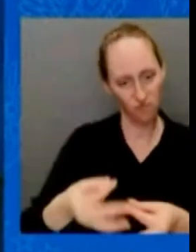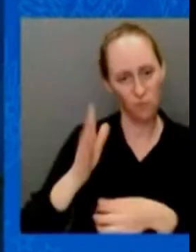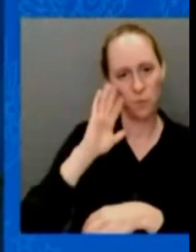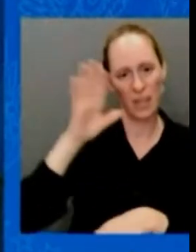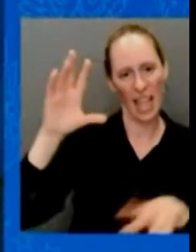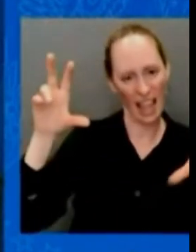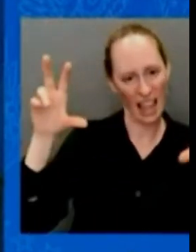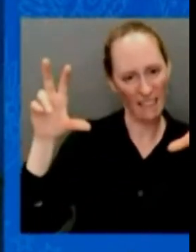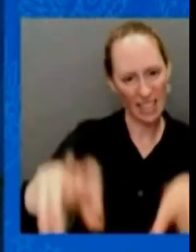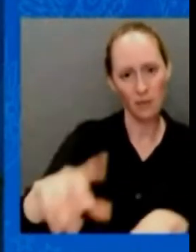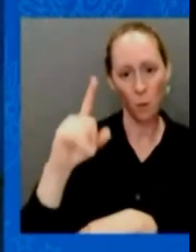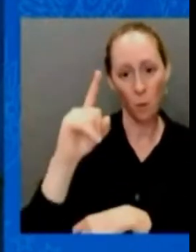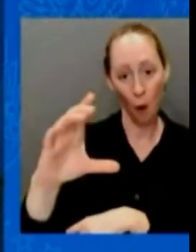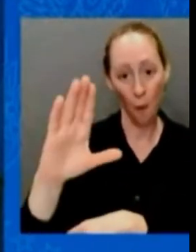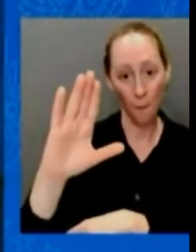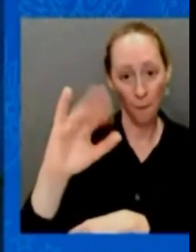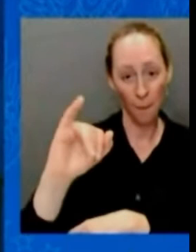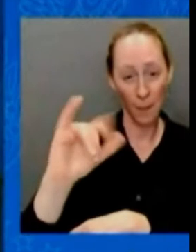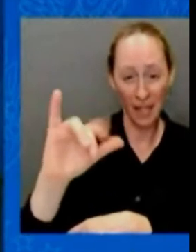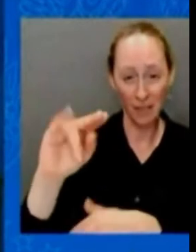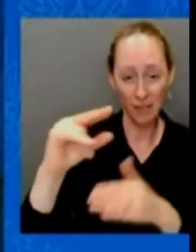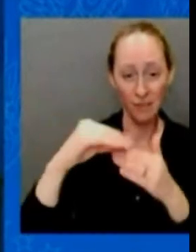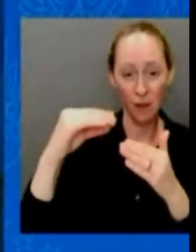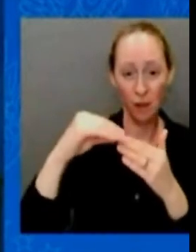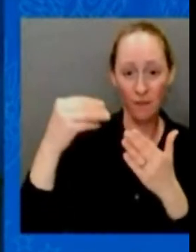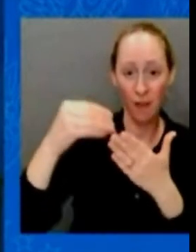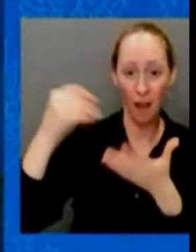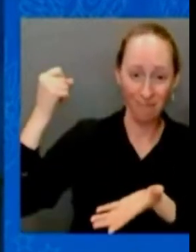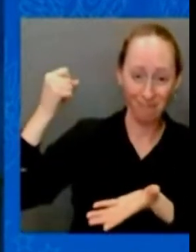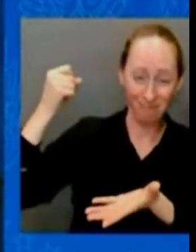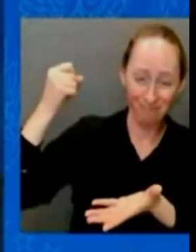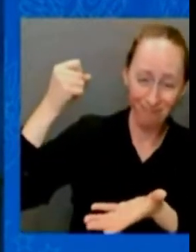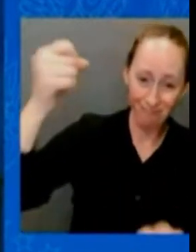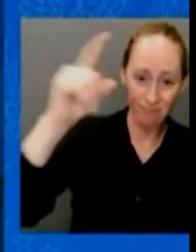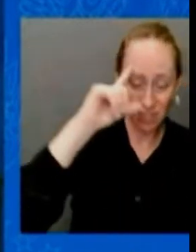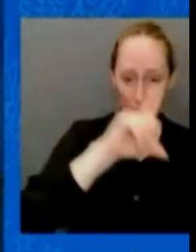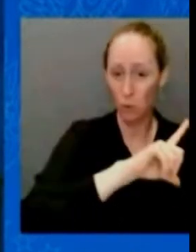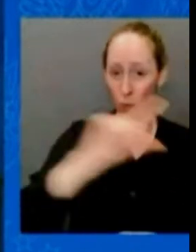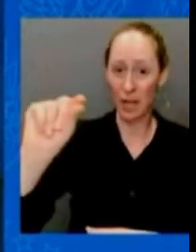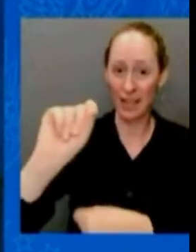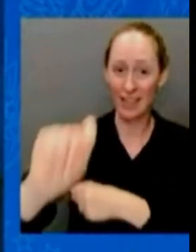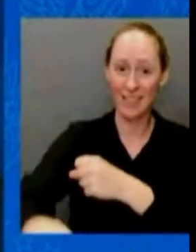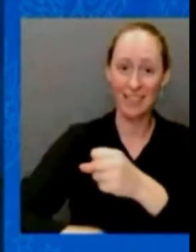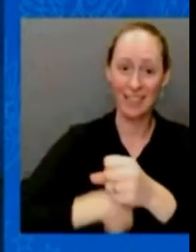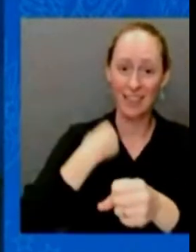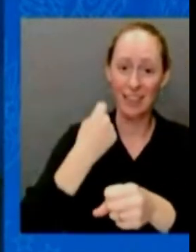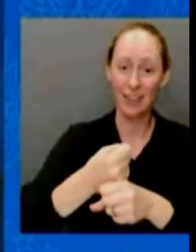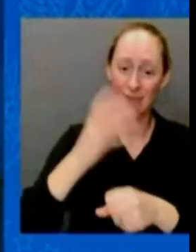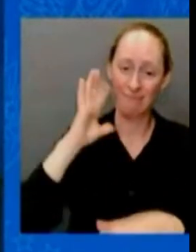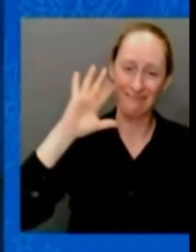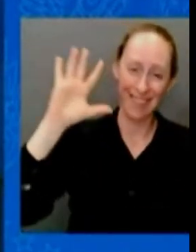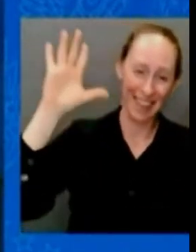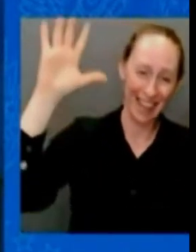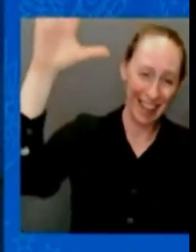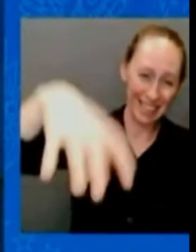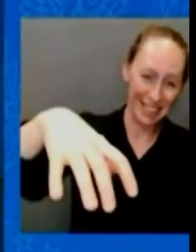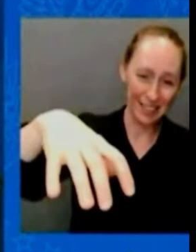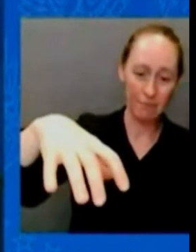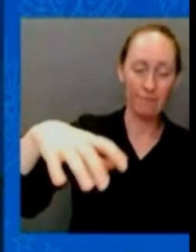fab manufacturing complex employing 50,000 workers here in New York.